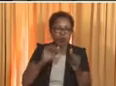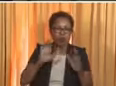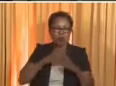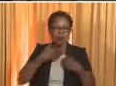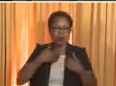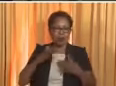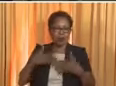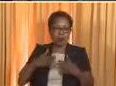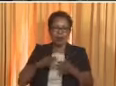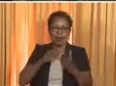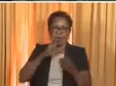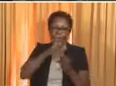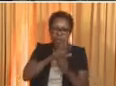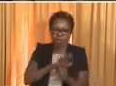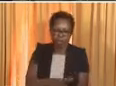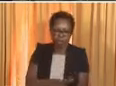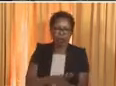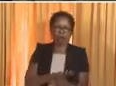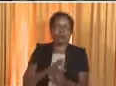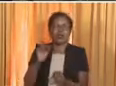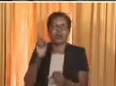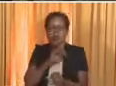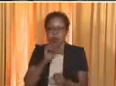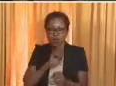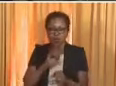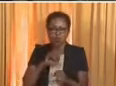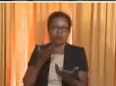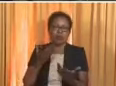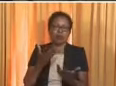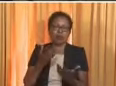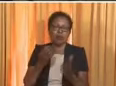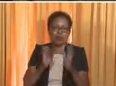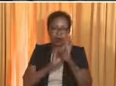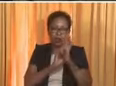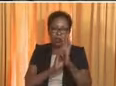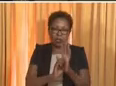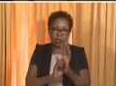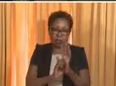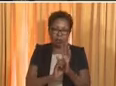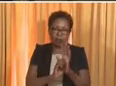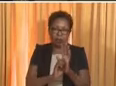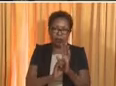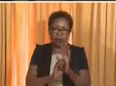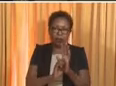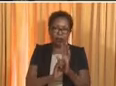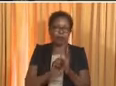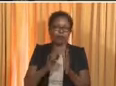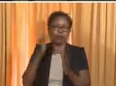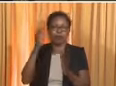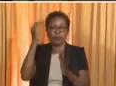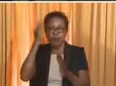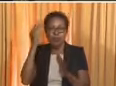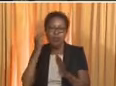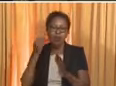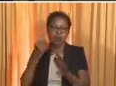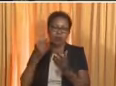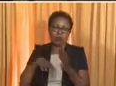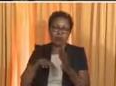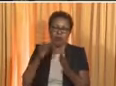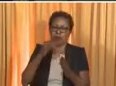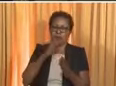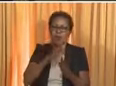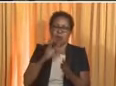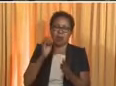violated, infringed, or threatened. For instance, the superior courts found the BBI process of initiating amendments